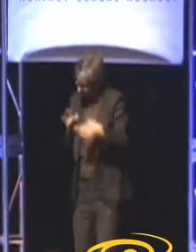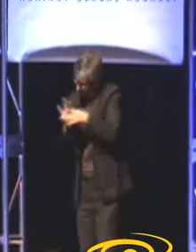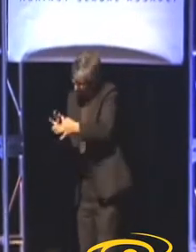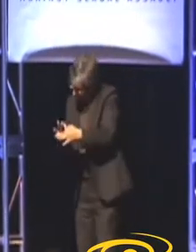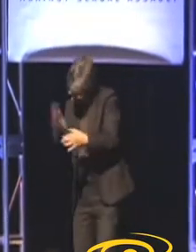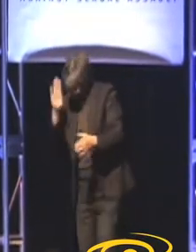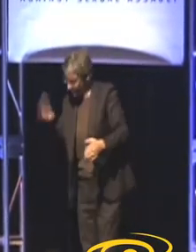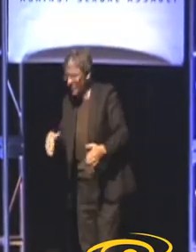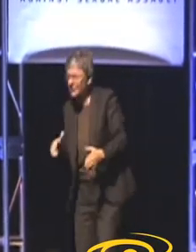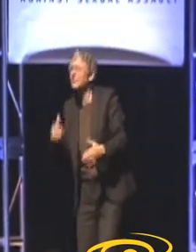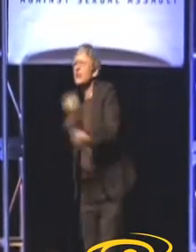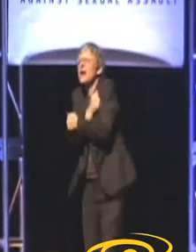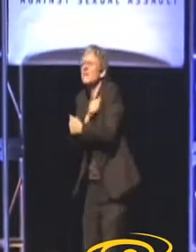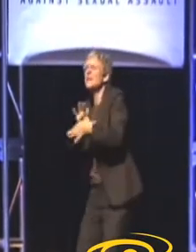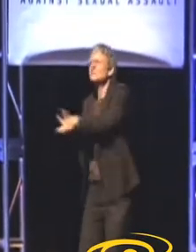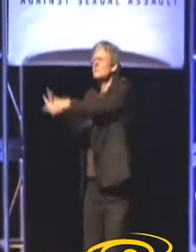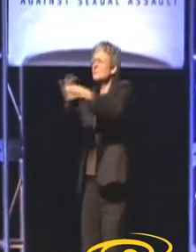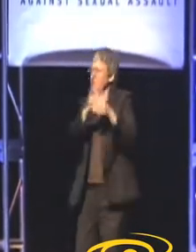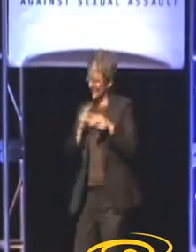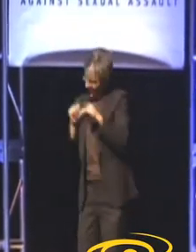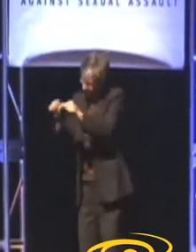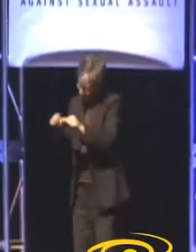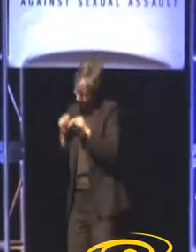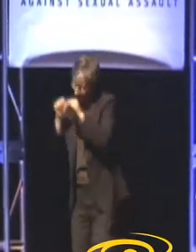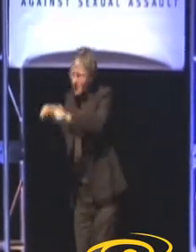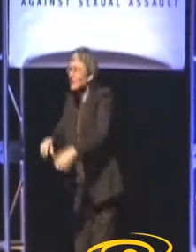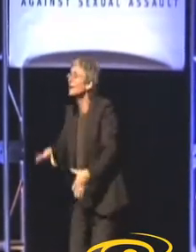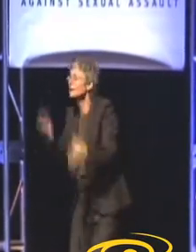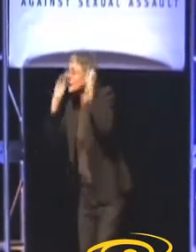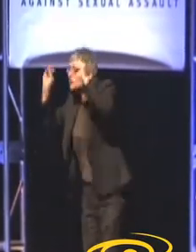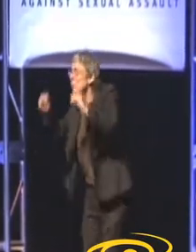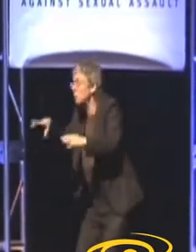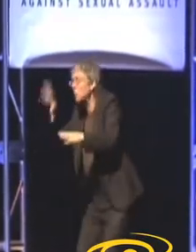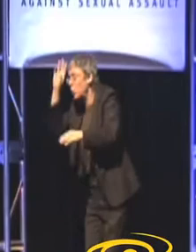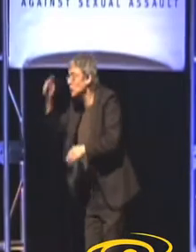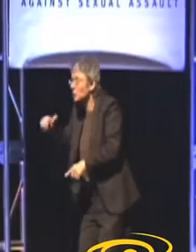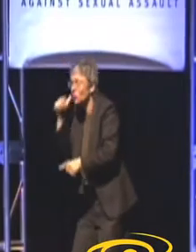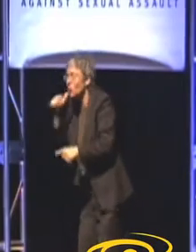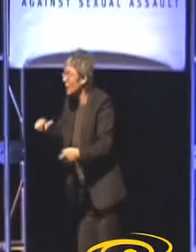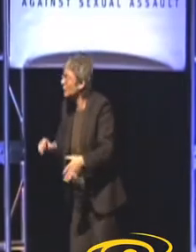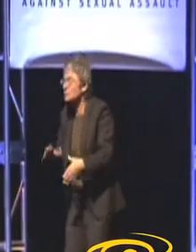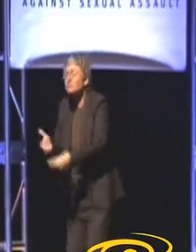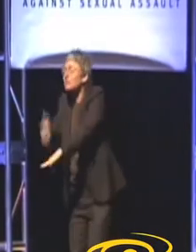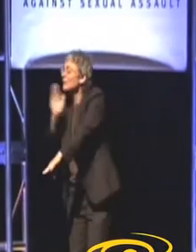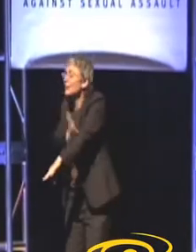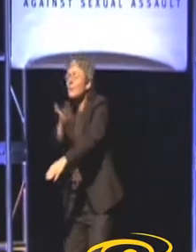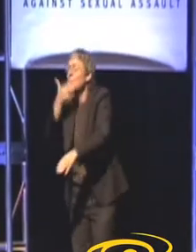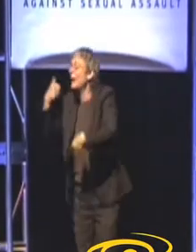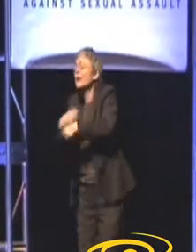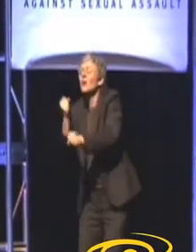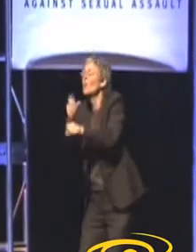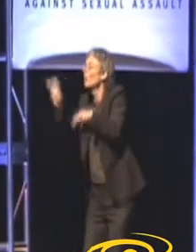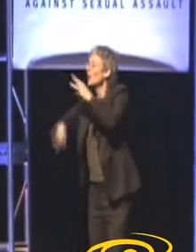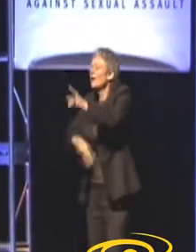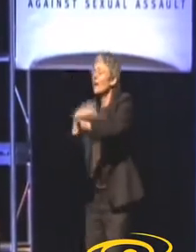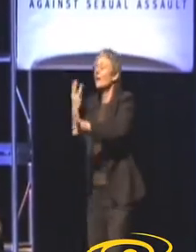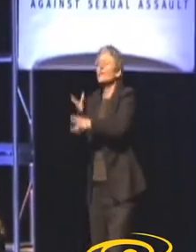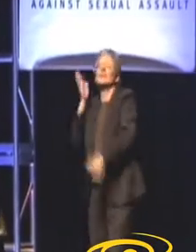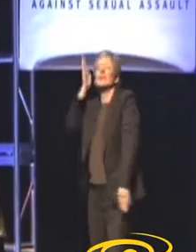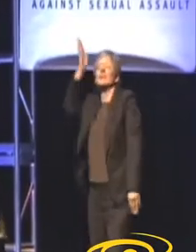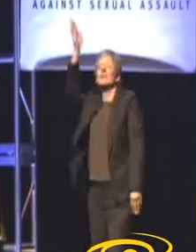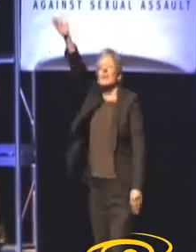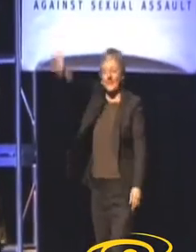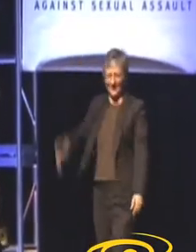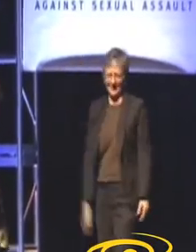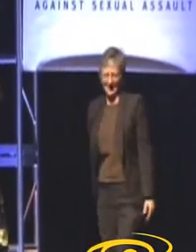together in love Let's teach all these boys and girls To build a better world A better world